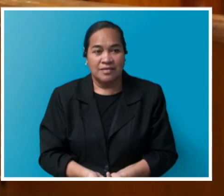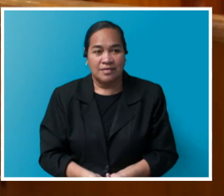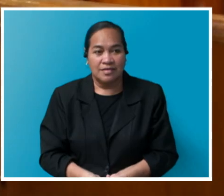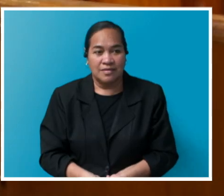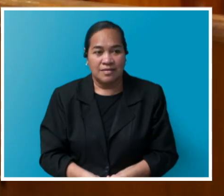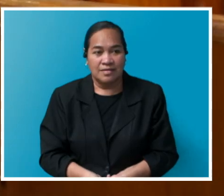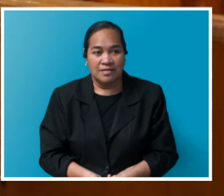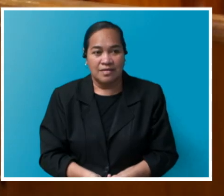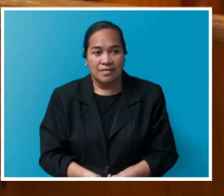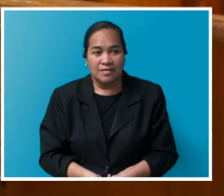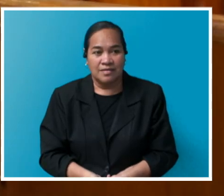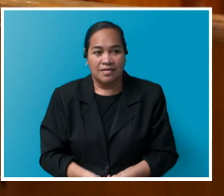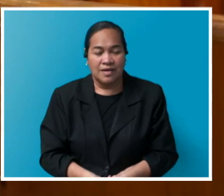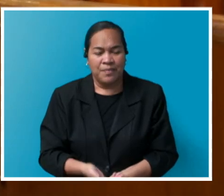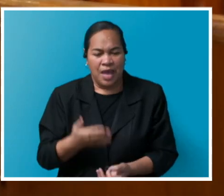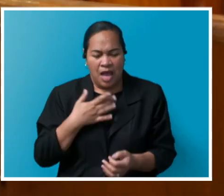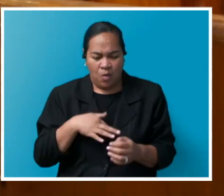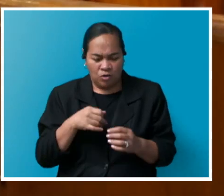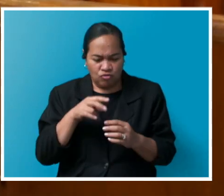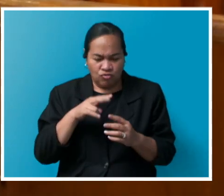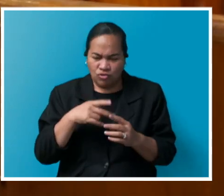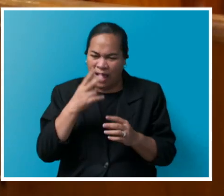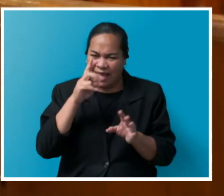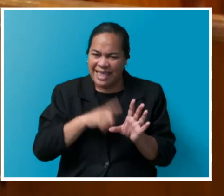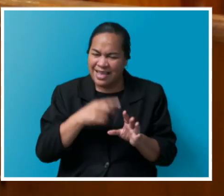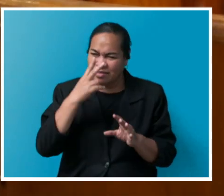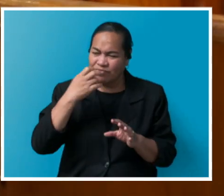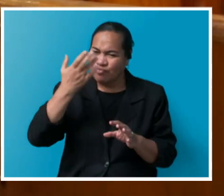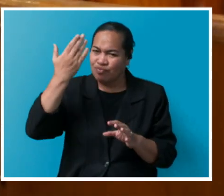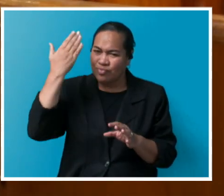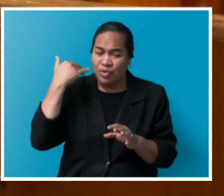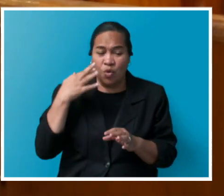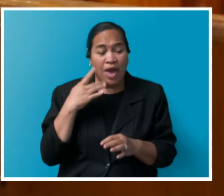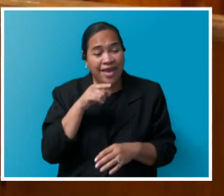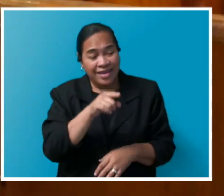Speaker, sir, I'd like to go back a few years while you were